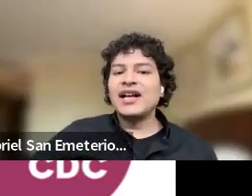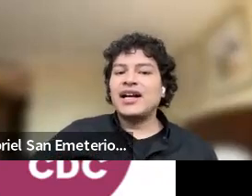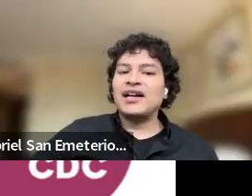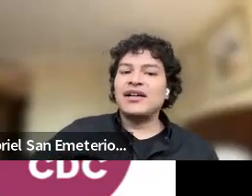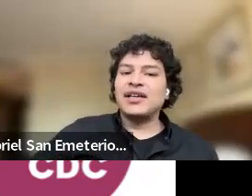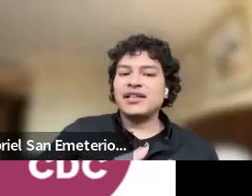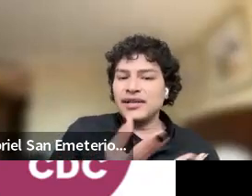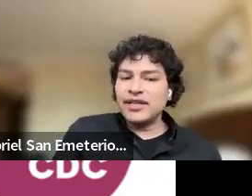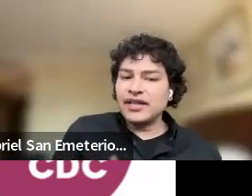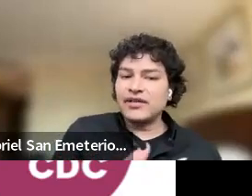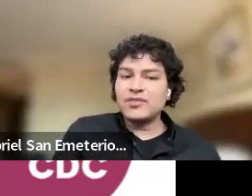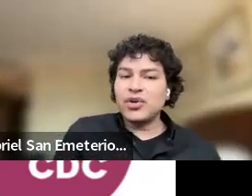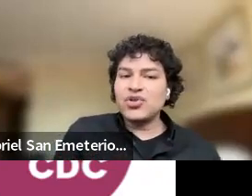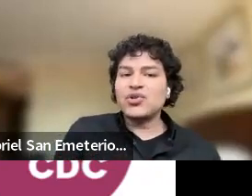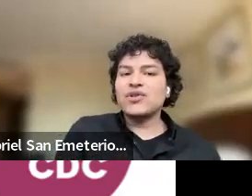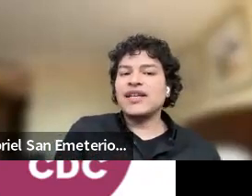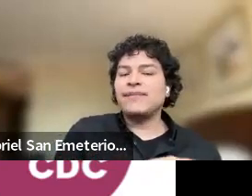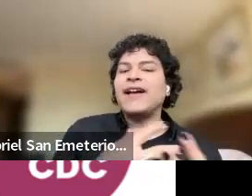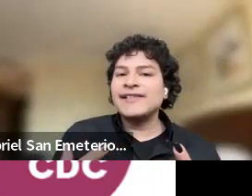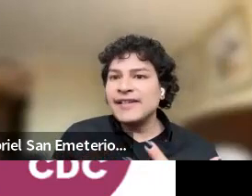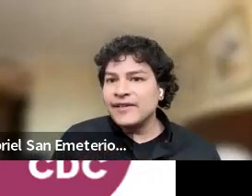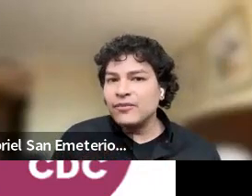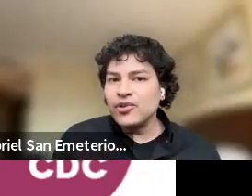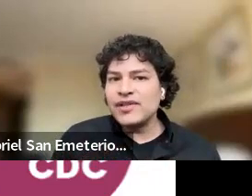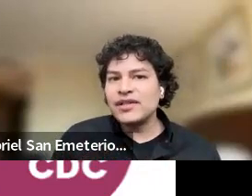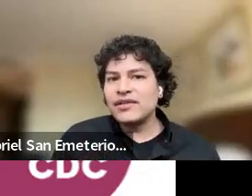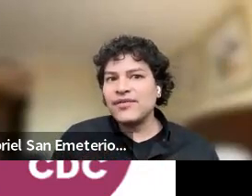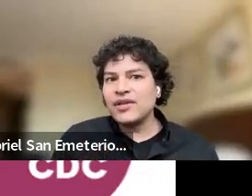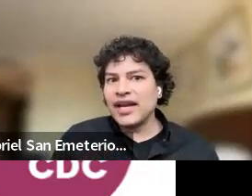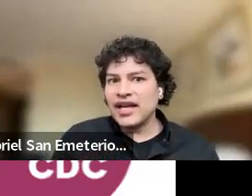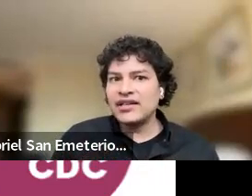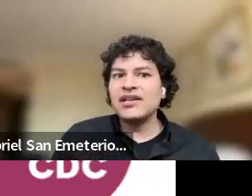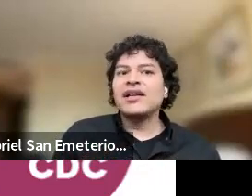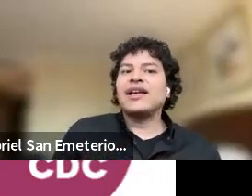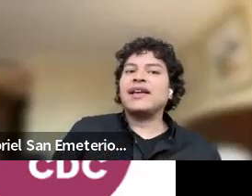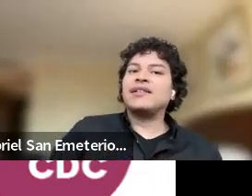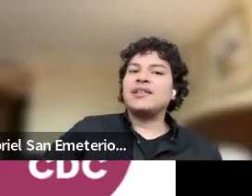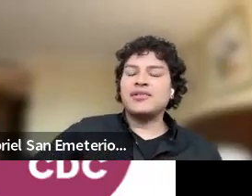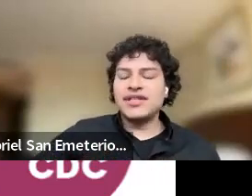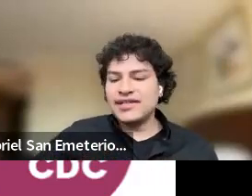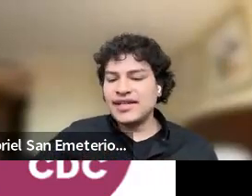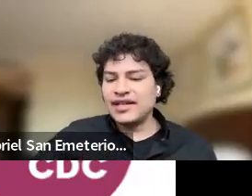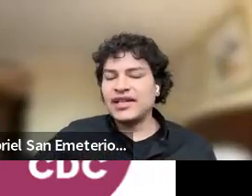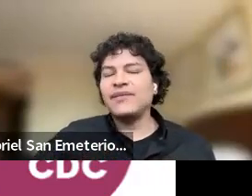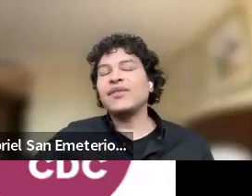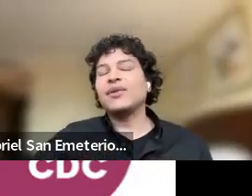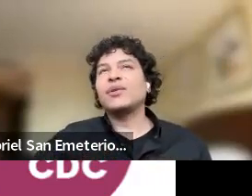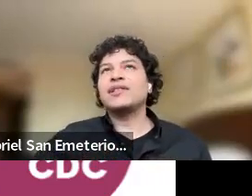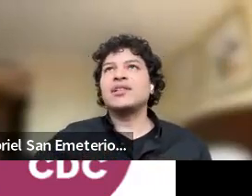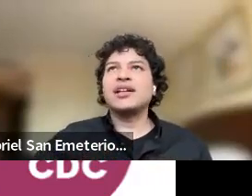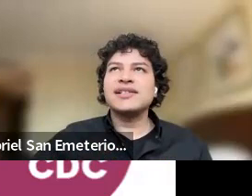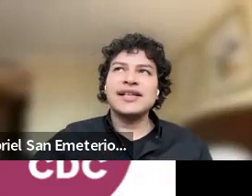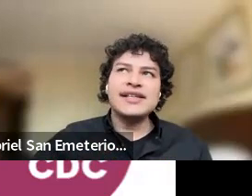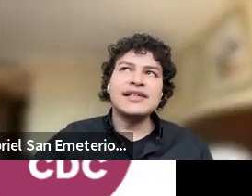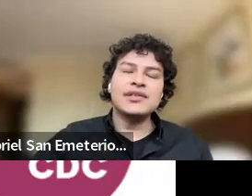places, limiting our exposures, getting vaccinated and boosted if you can, and, you know, testing, even